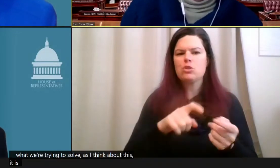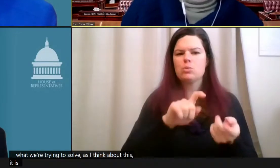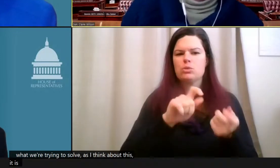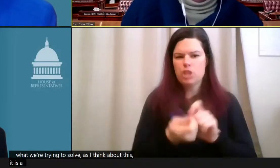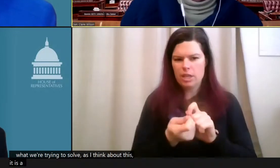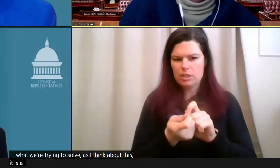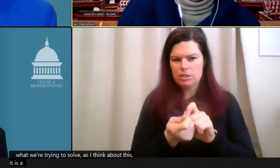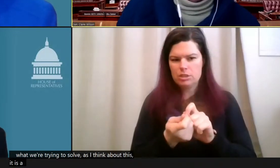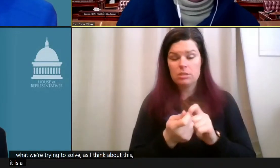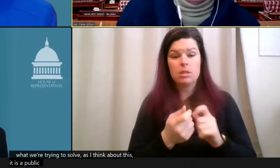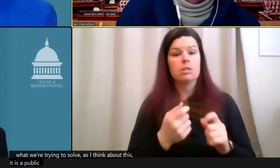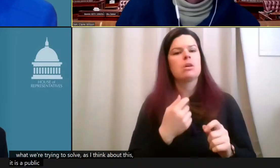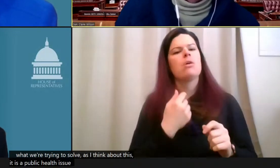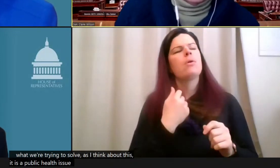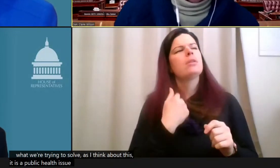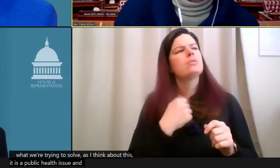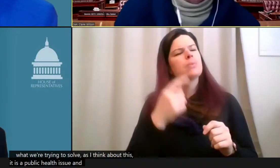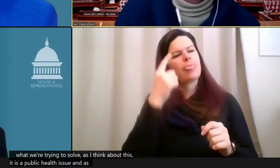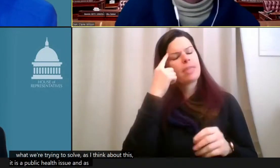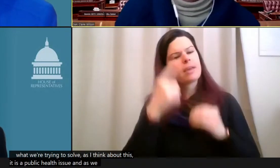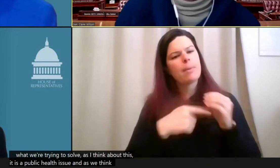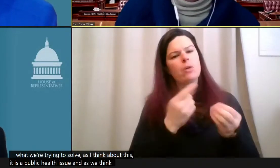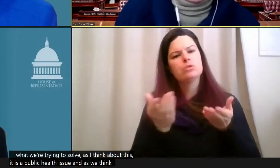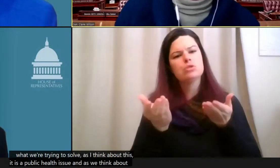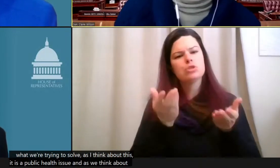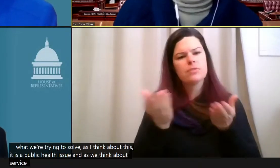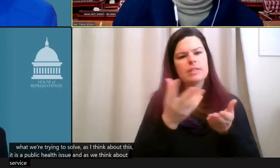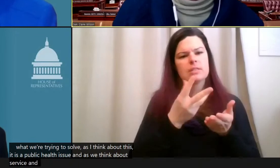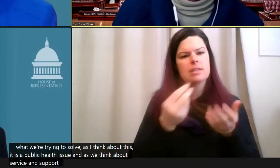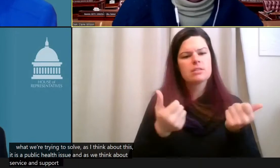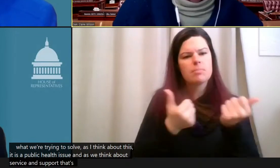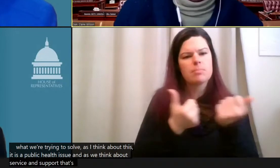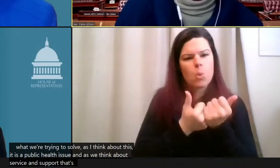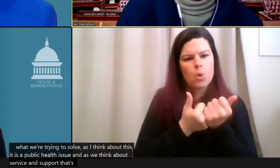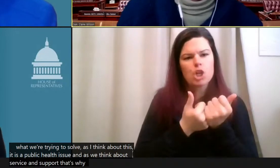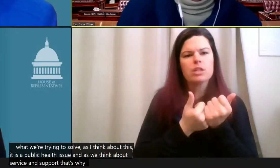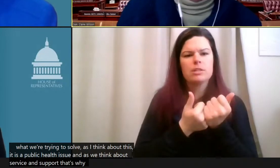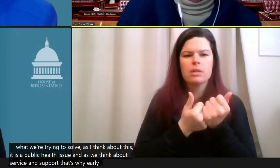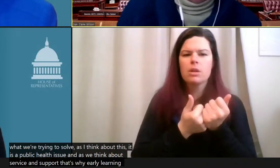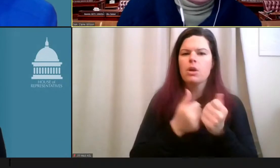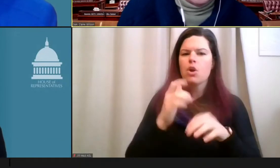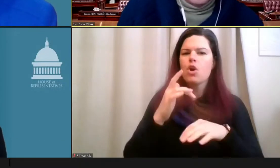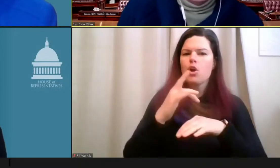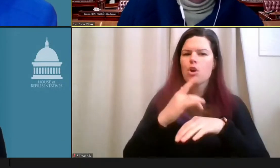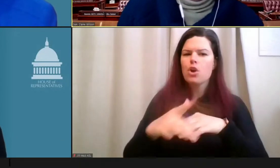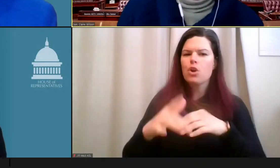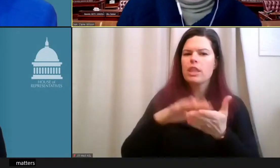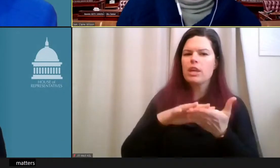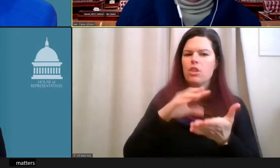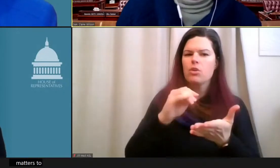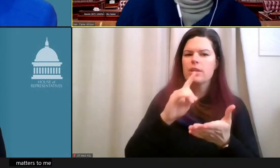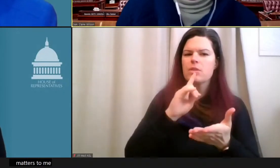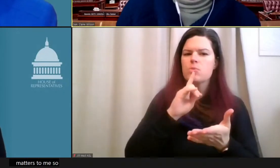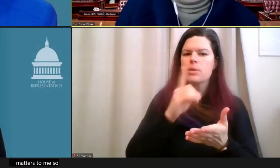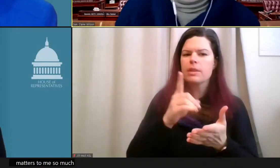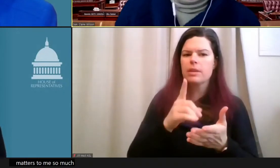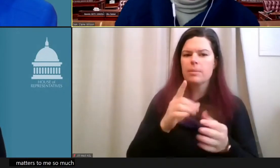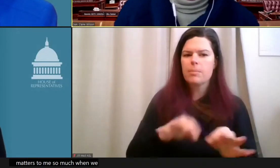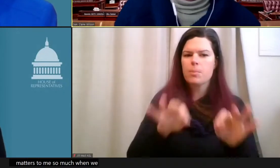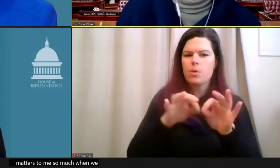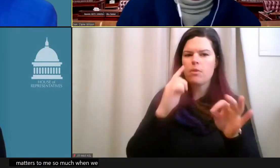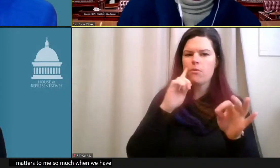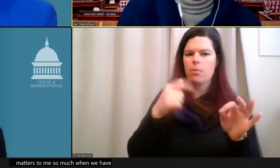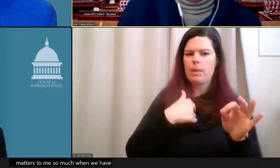think about service and support, that's why early learning matters to me so much. When we have prevention